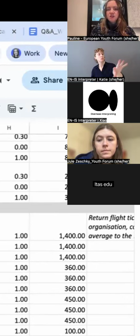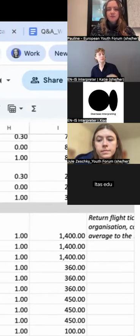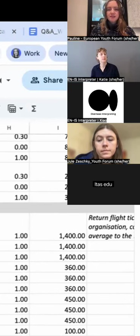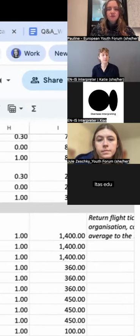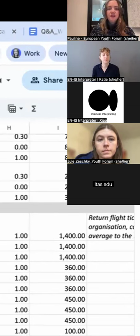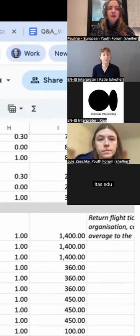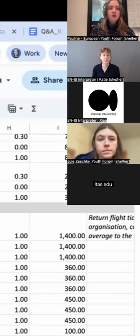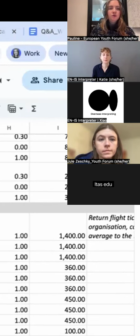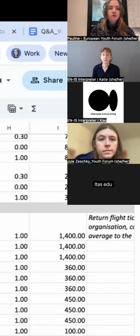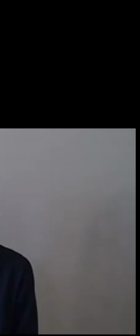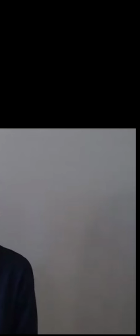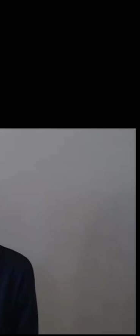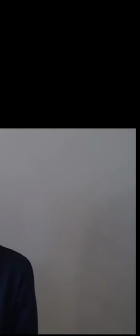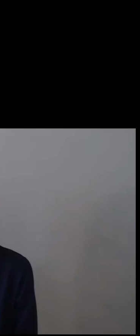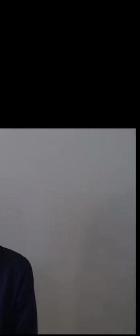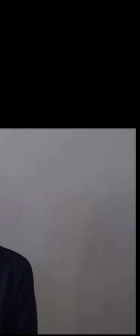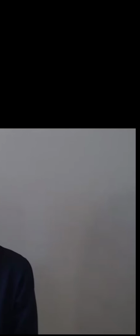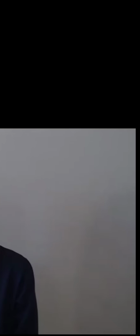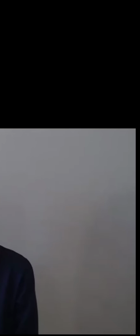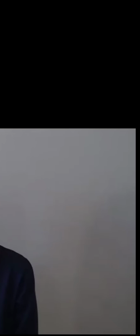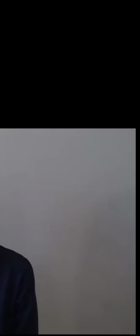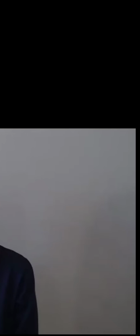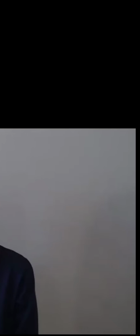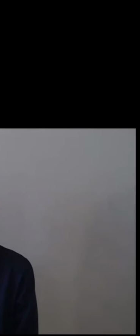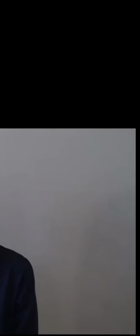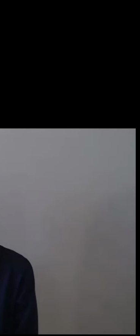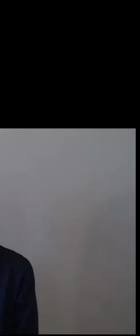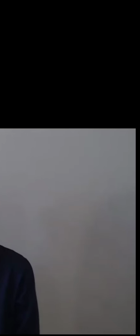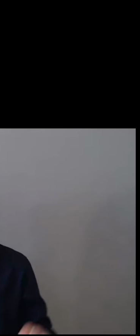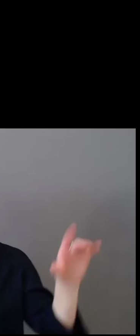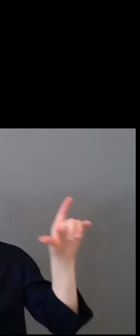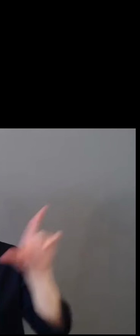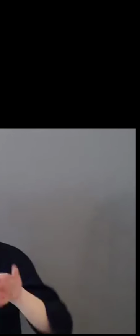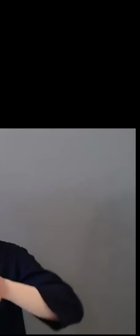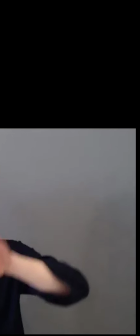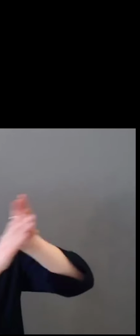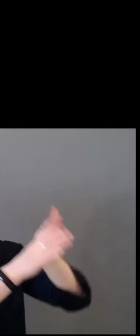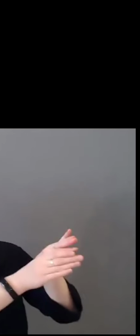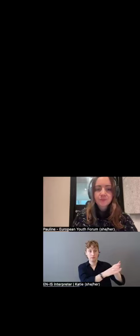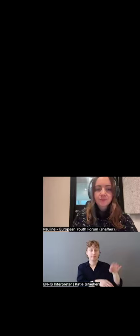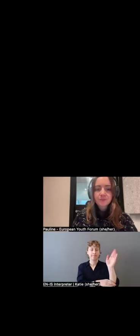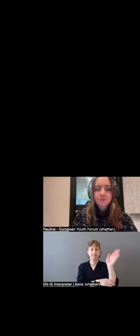I'll stop sharing my screen now, and then we can go back to the slides.